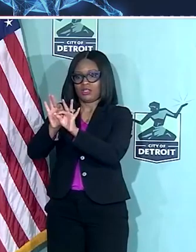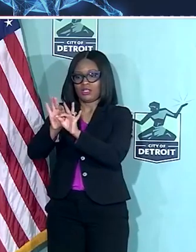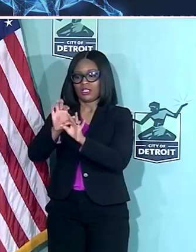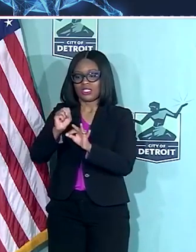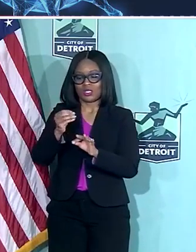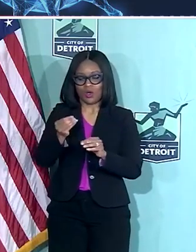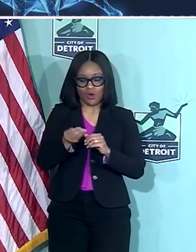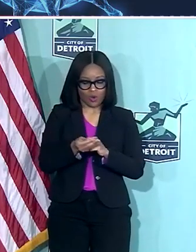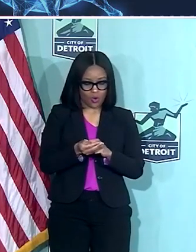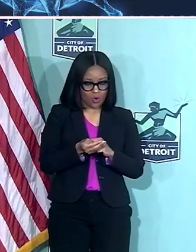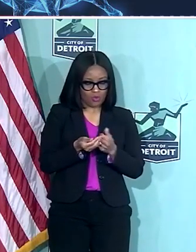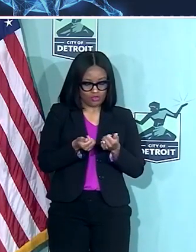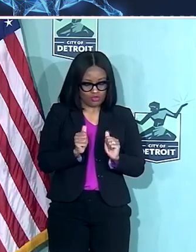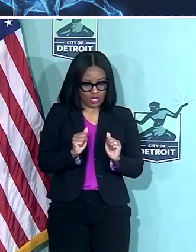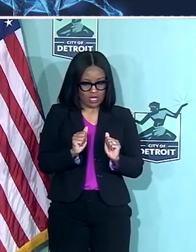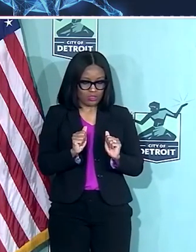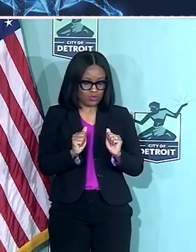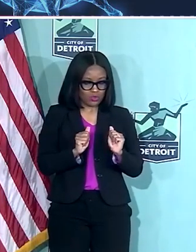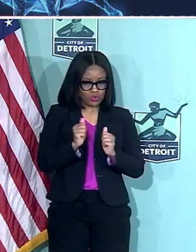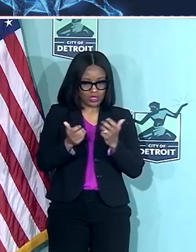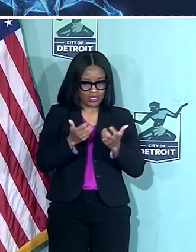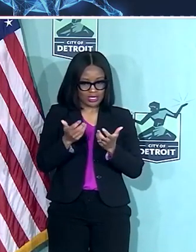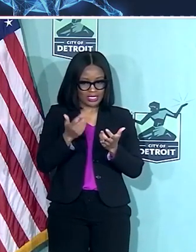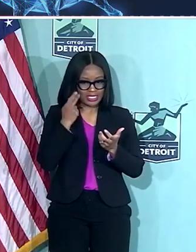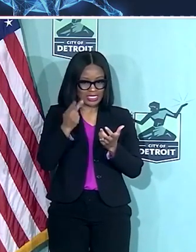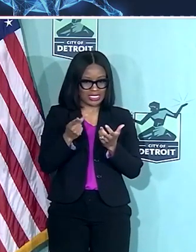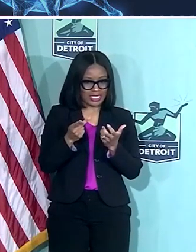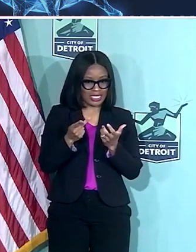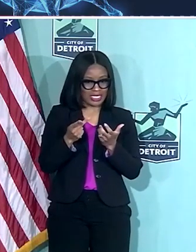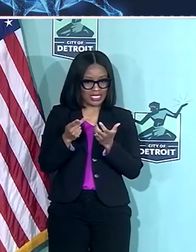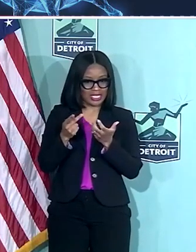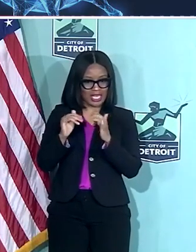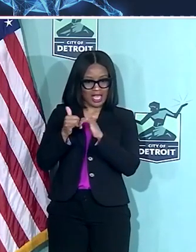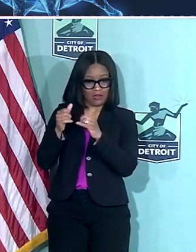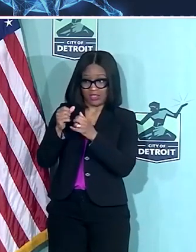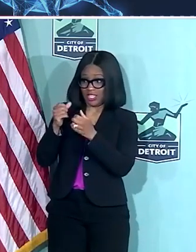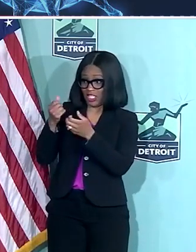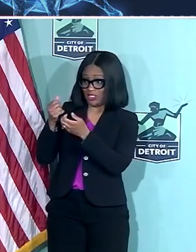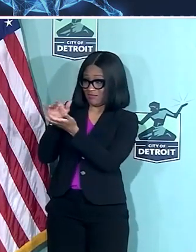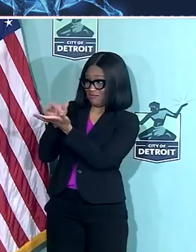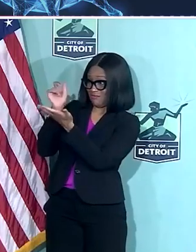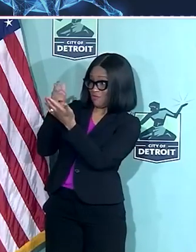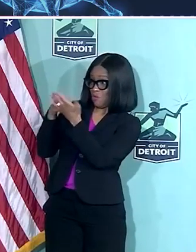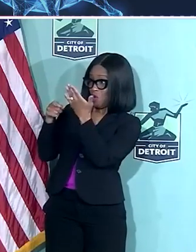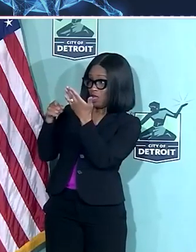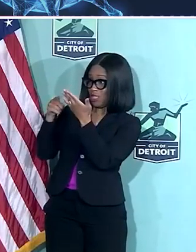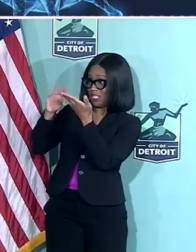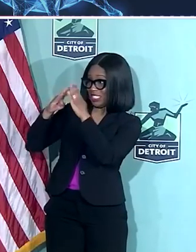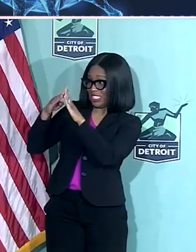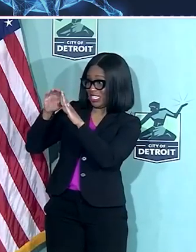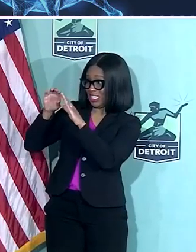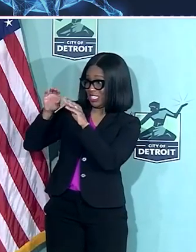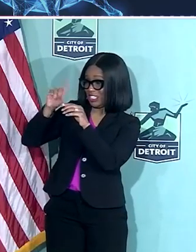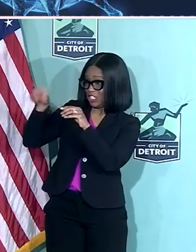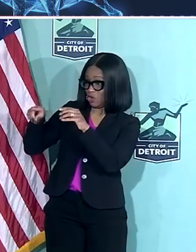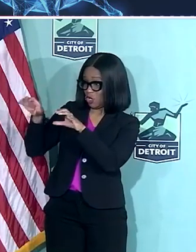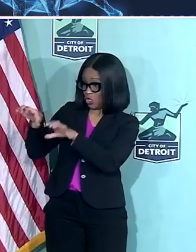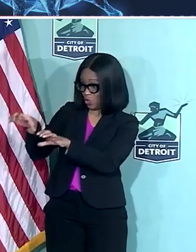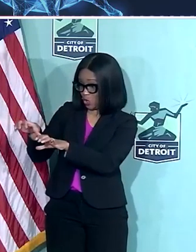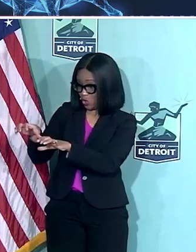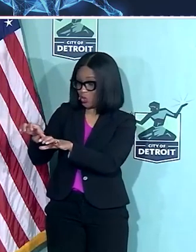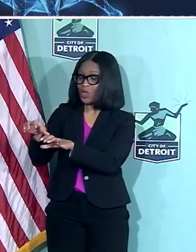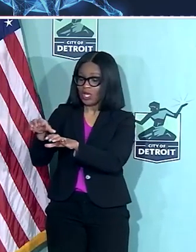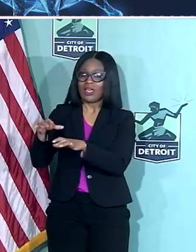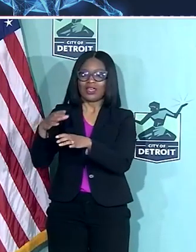into how we can, leverage what the city is doing on small businesses' behalf to make sure our customers are